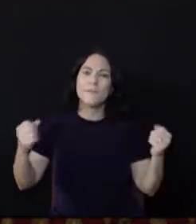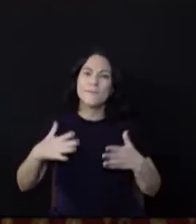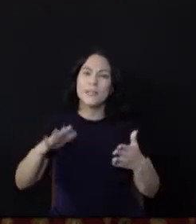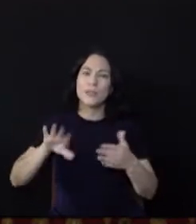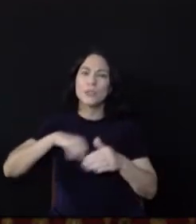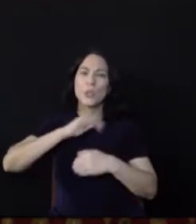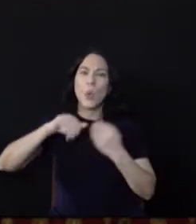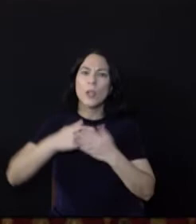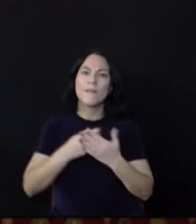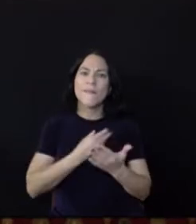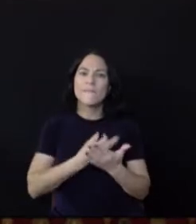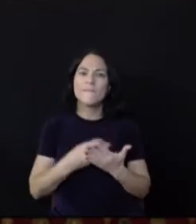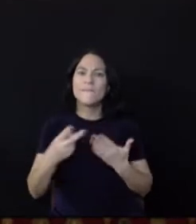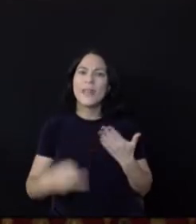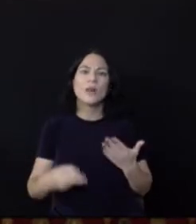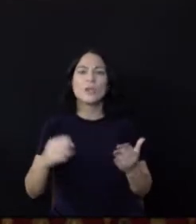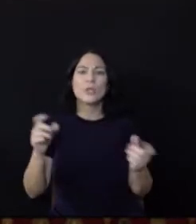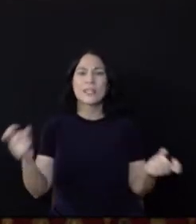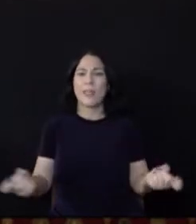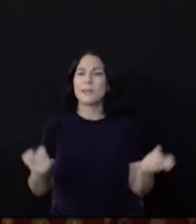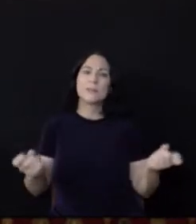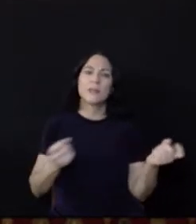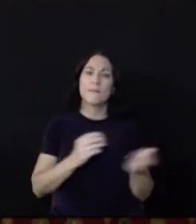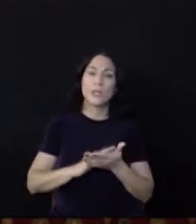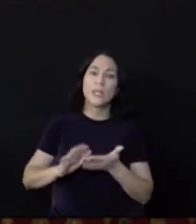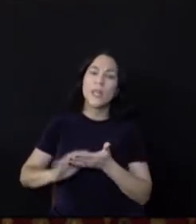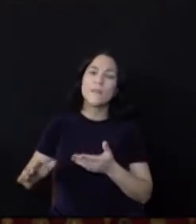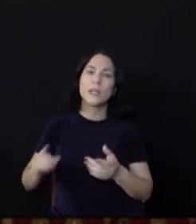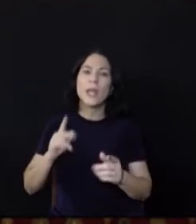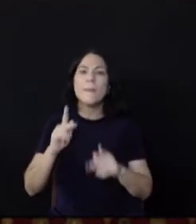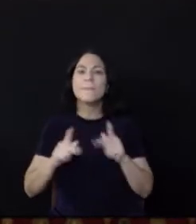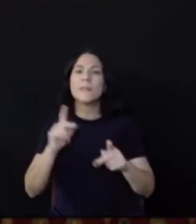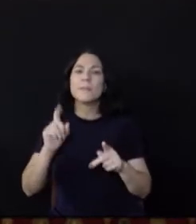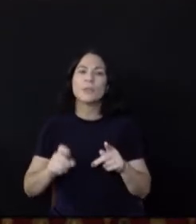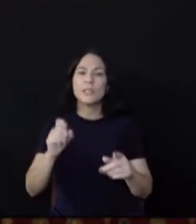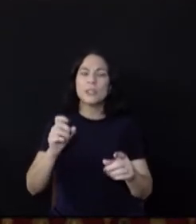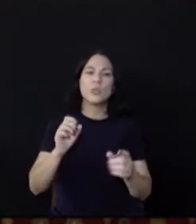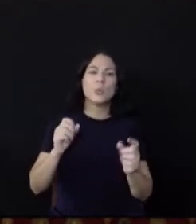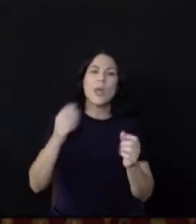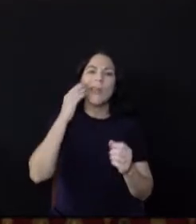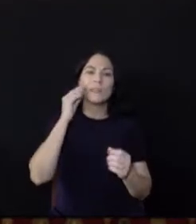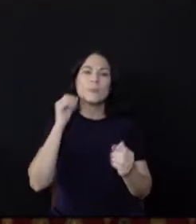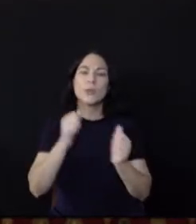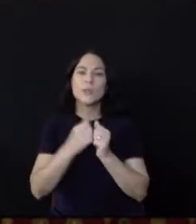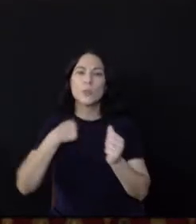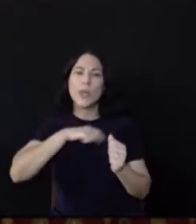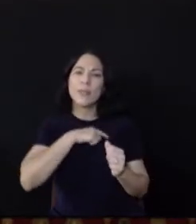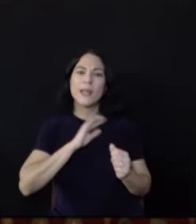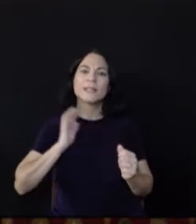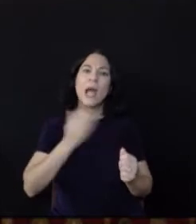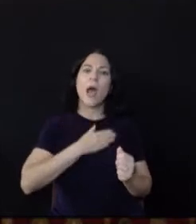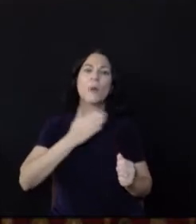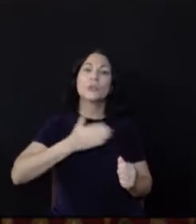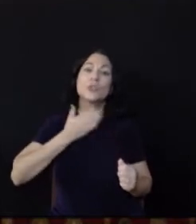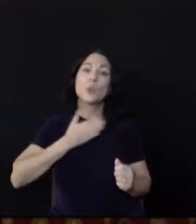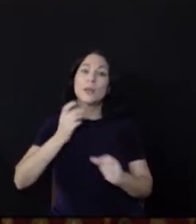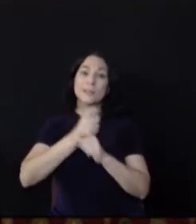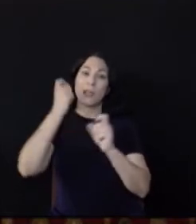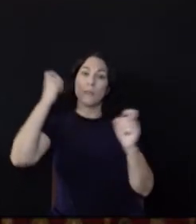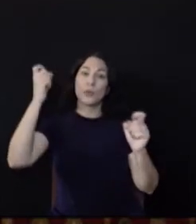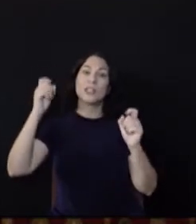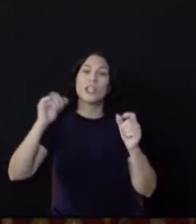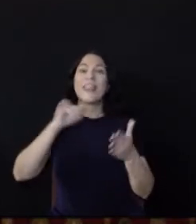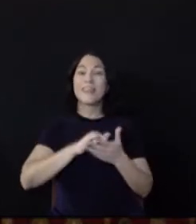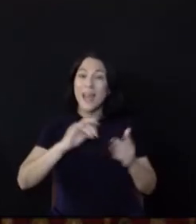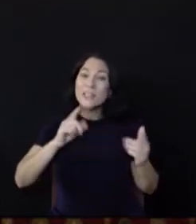sins that need to be forgiven and people need to walk through with us with all of our joys and celebrations. That's where our life is lived. And it is way beyond